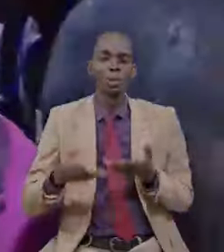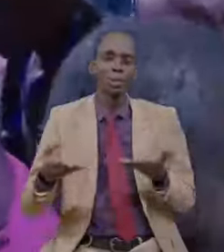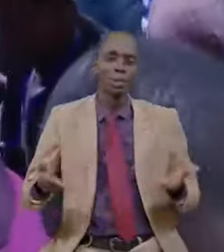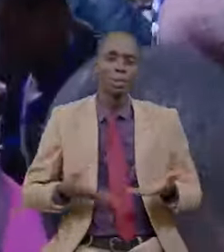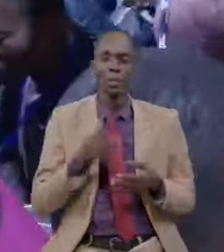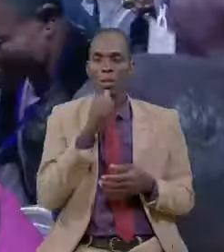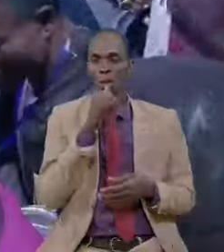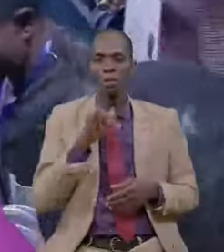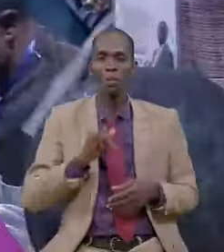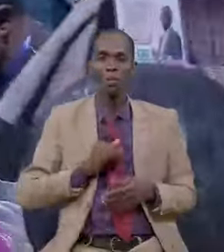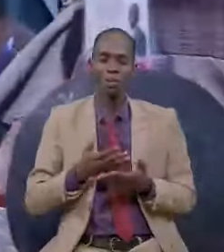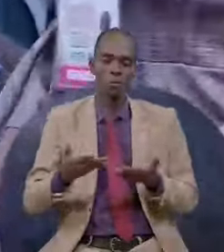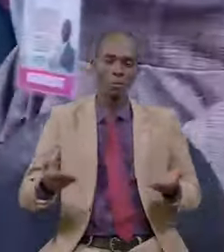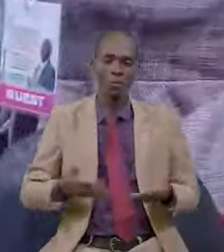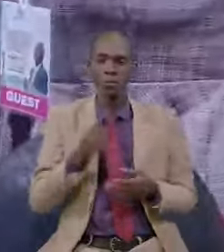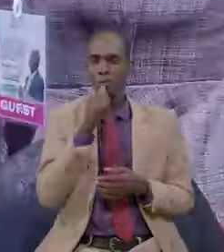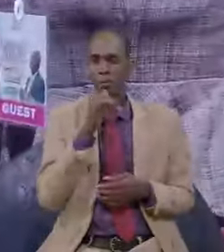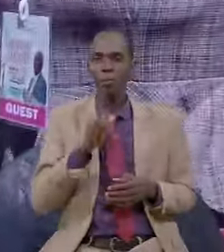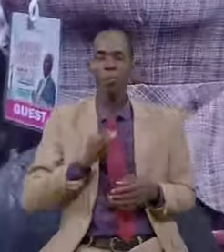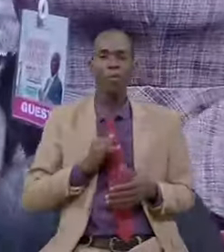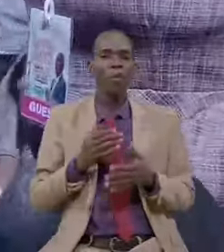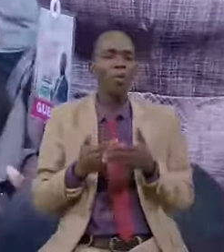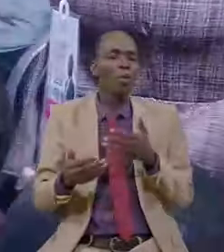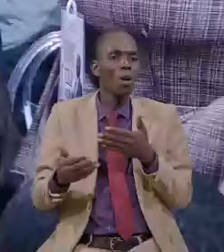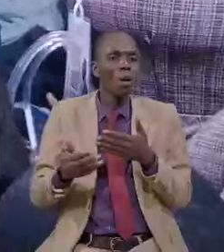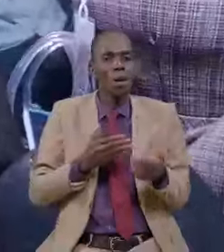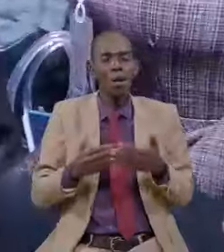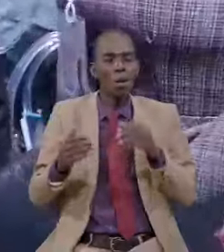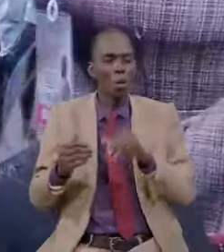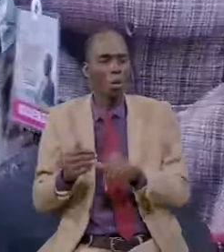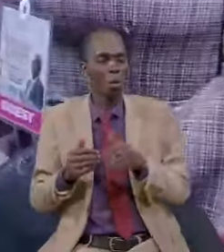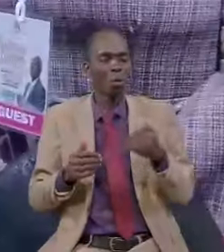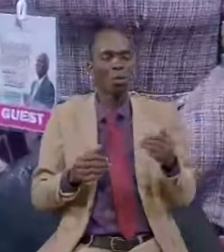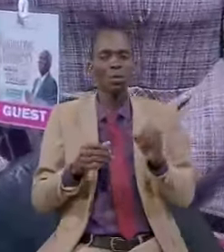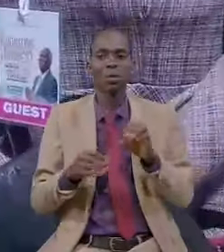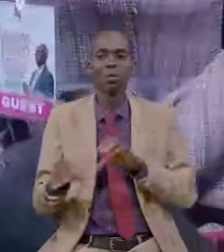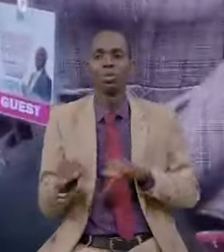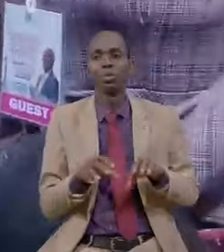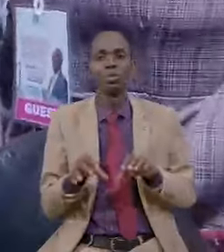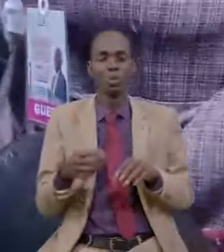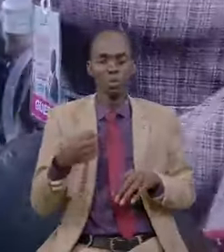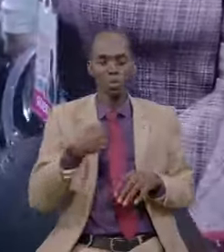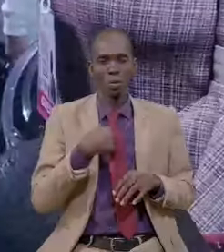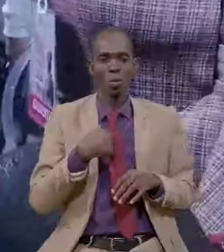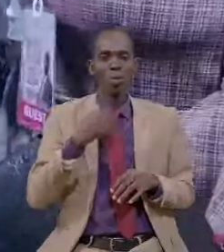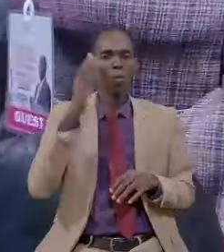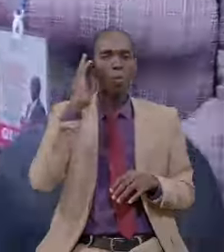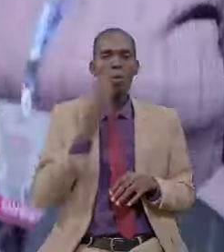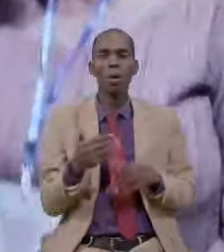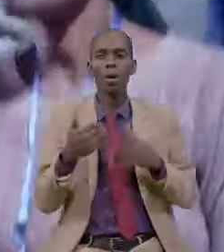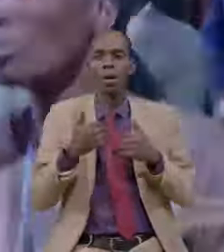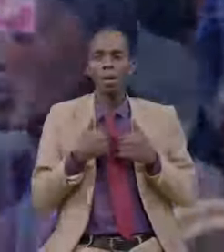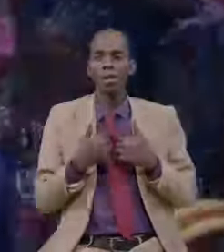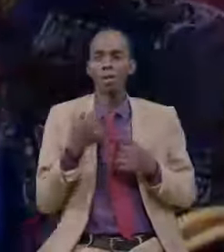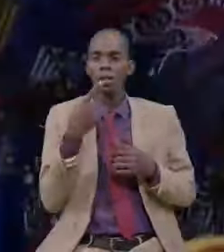am I, here am I. Whatever others do, I will have the